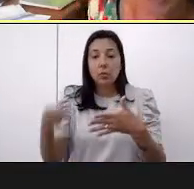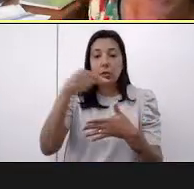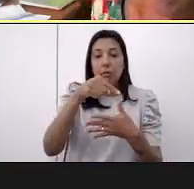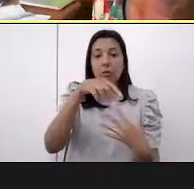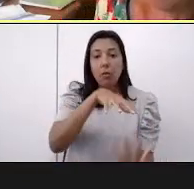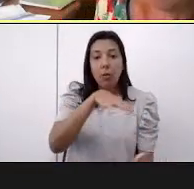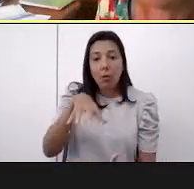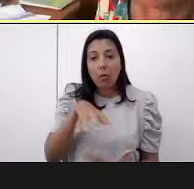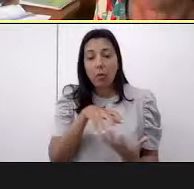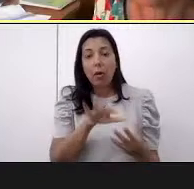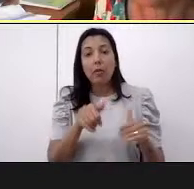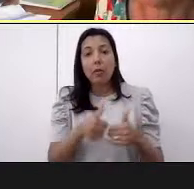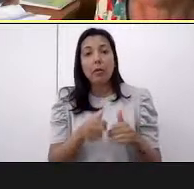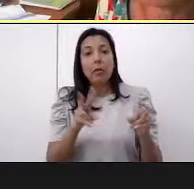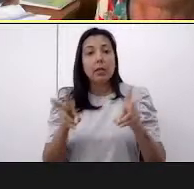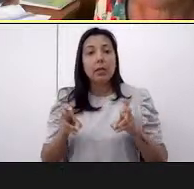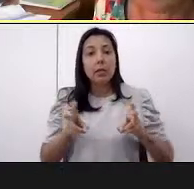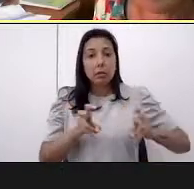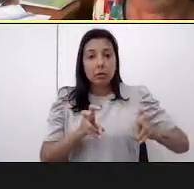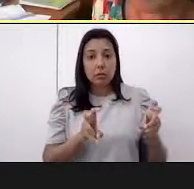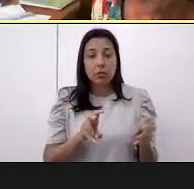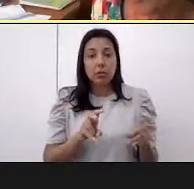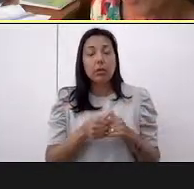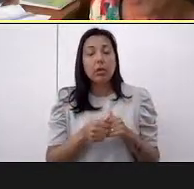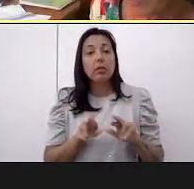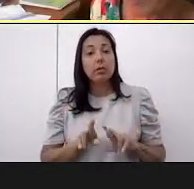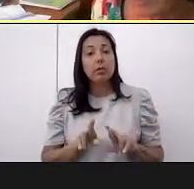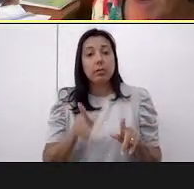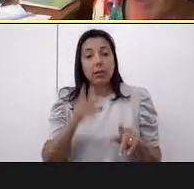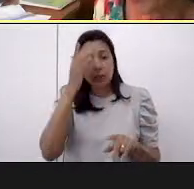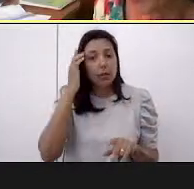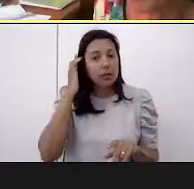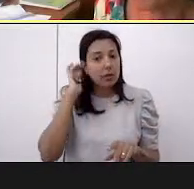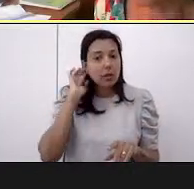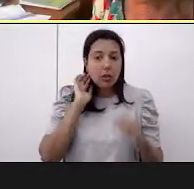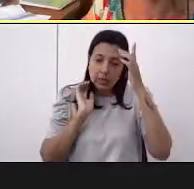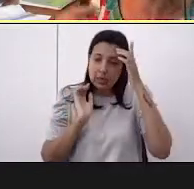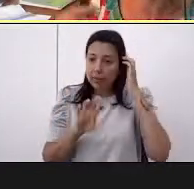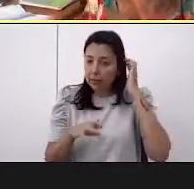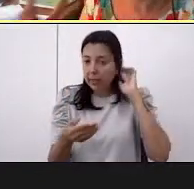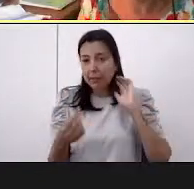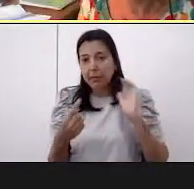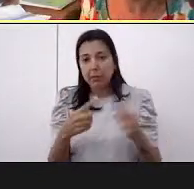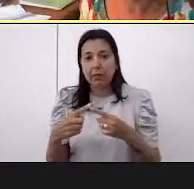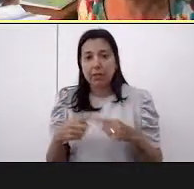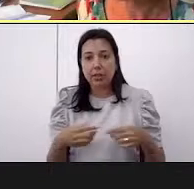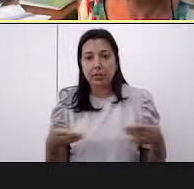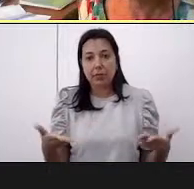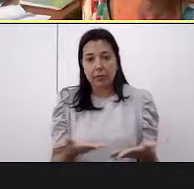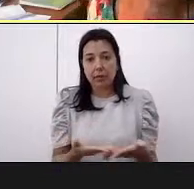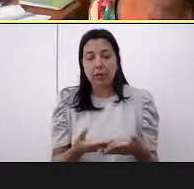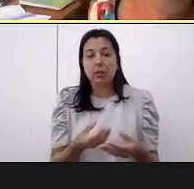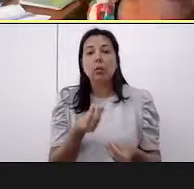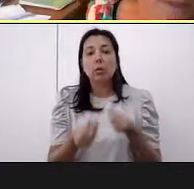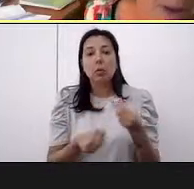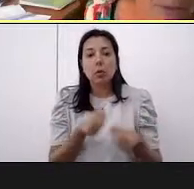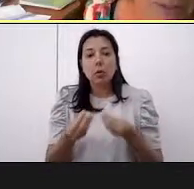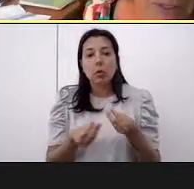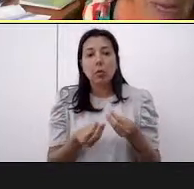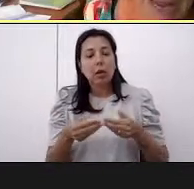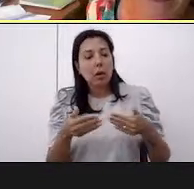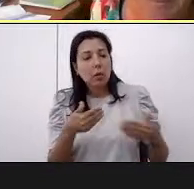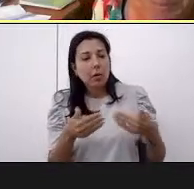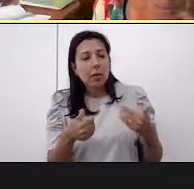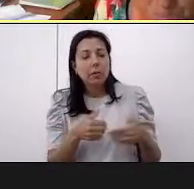approach distinguishes two types of way of arguing and discussing. The first one is about